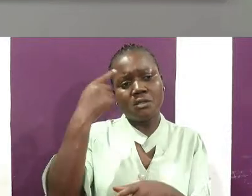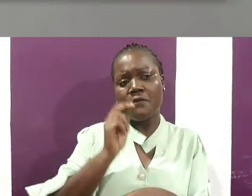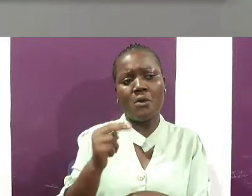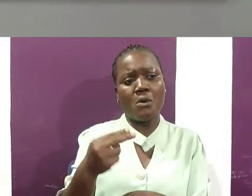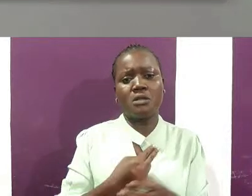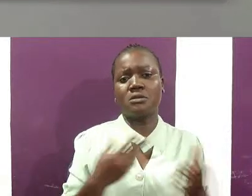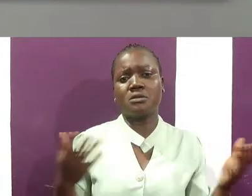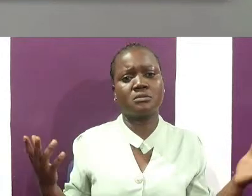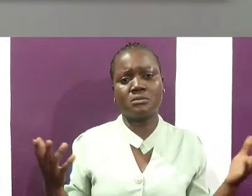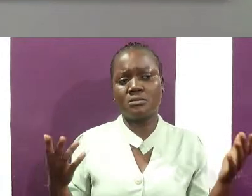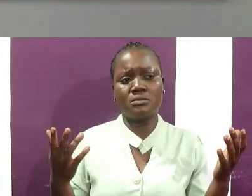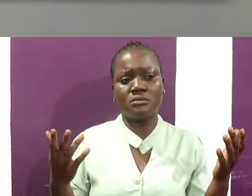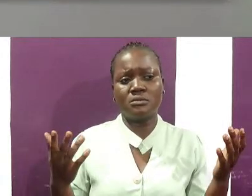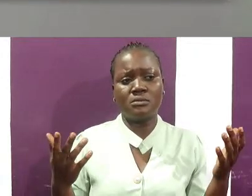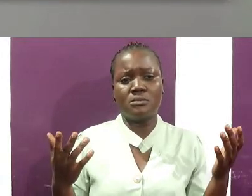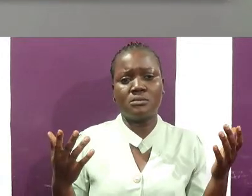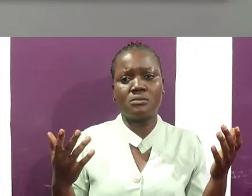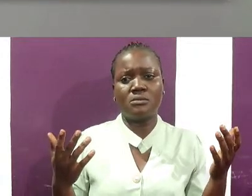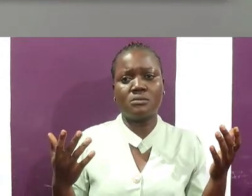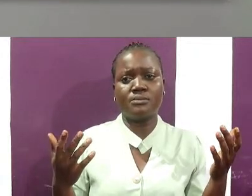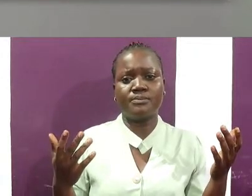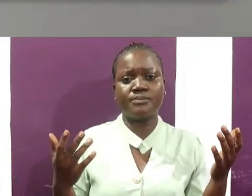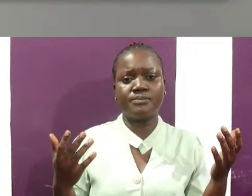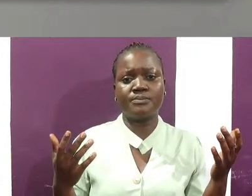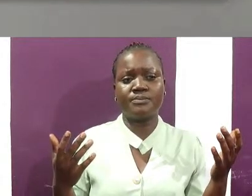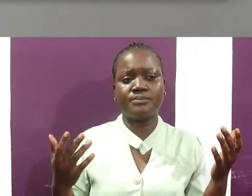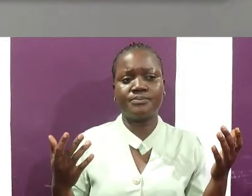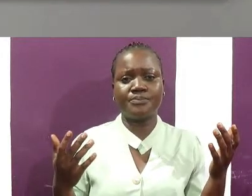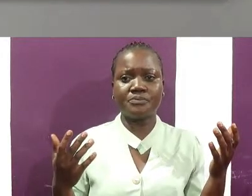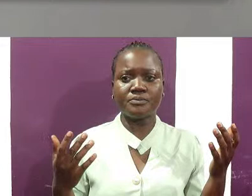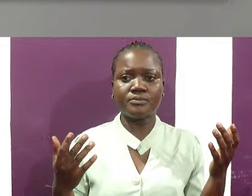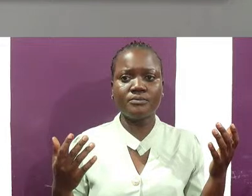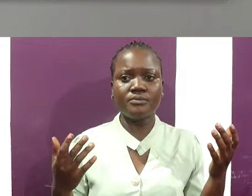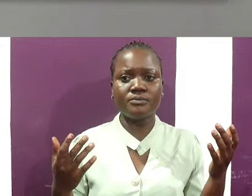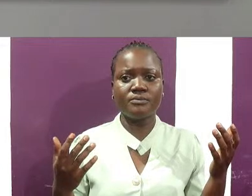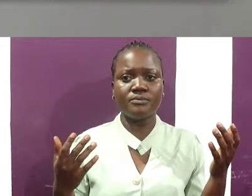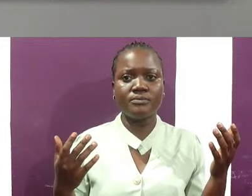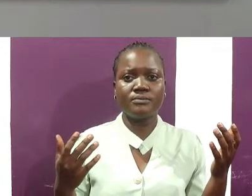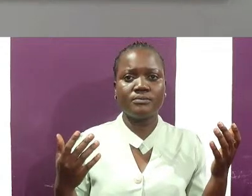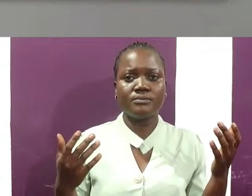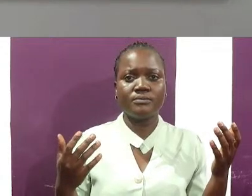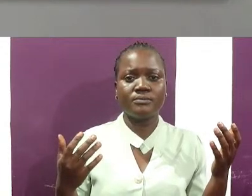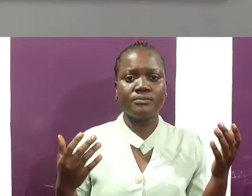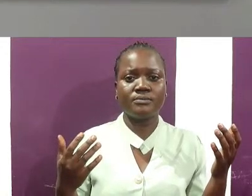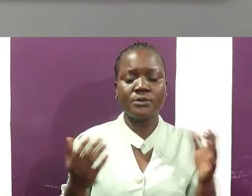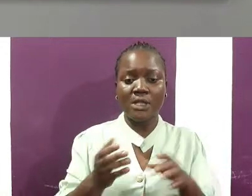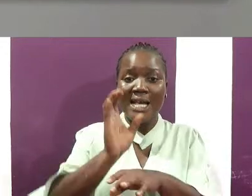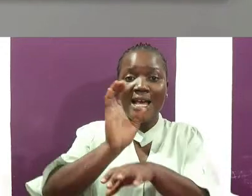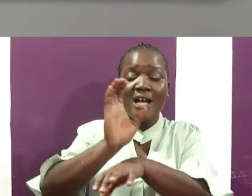28. The church, singular, that Jesus purchased with his own blood.